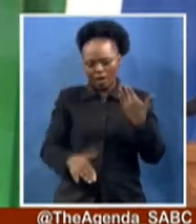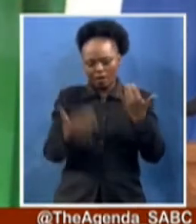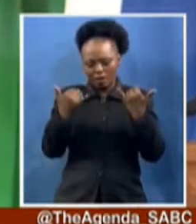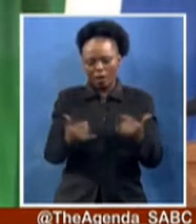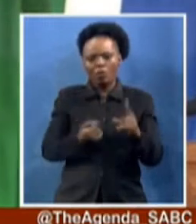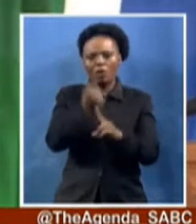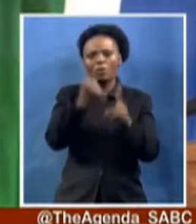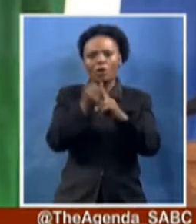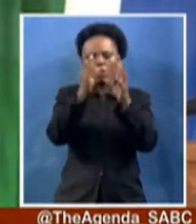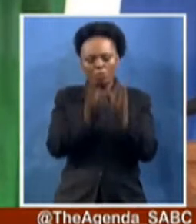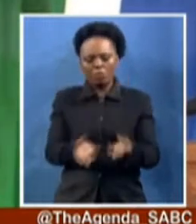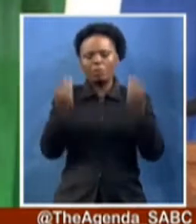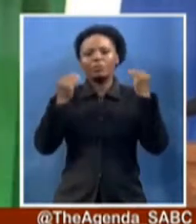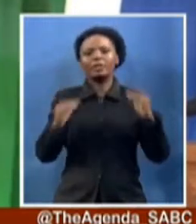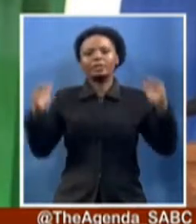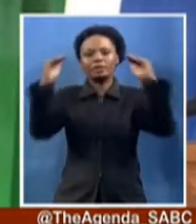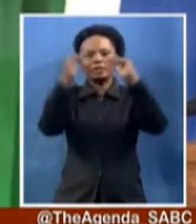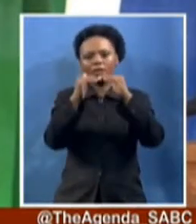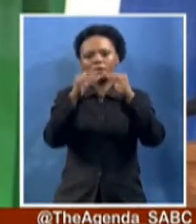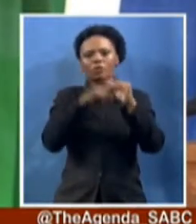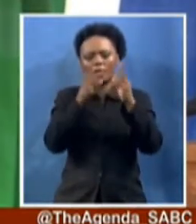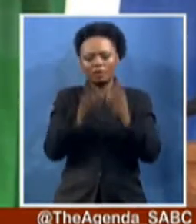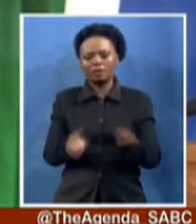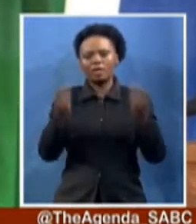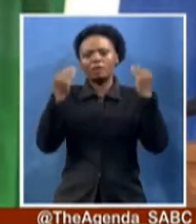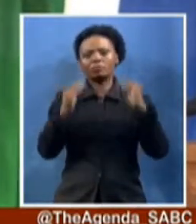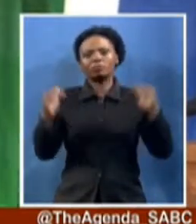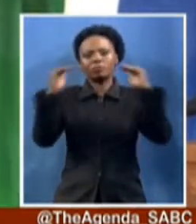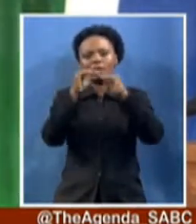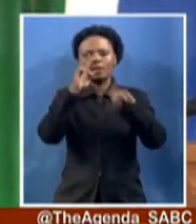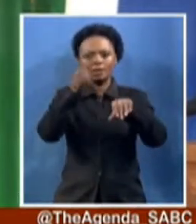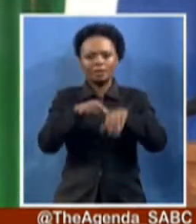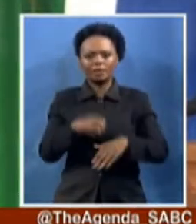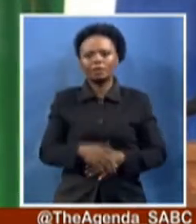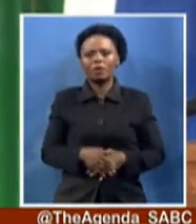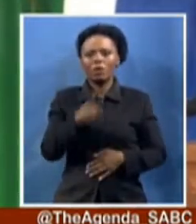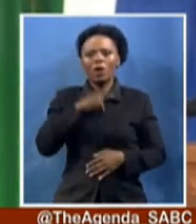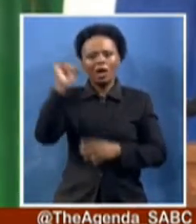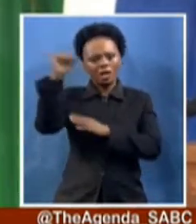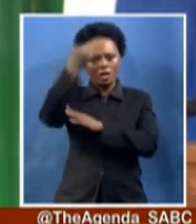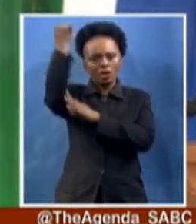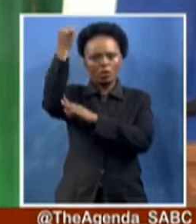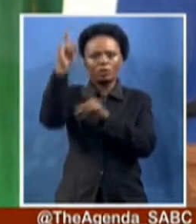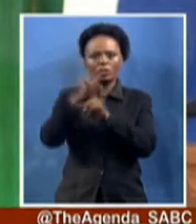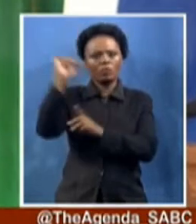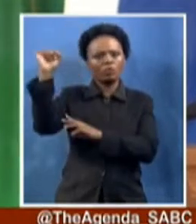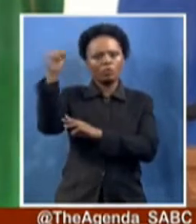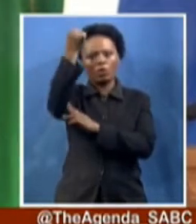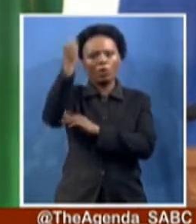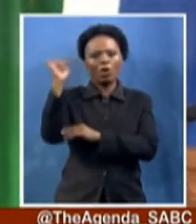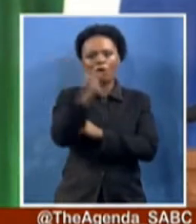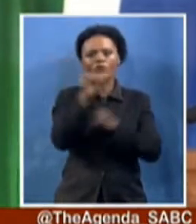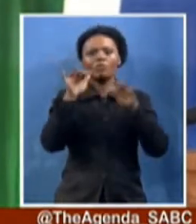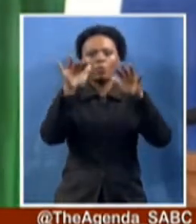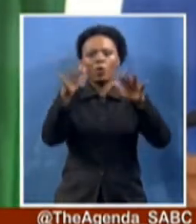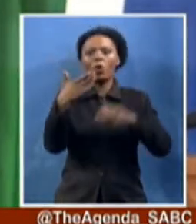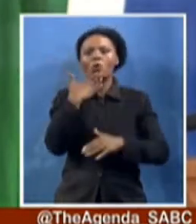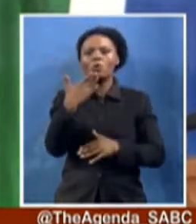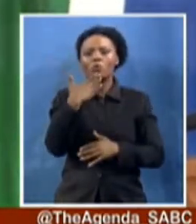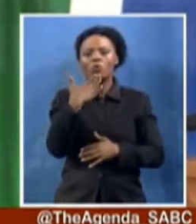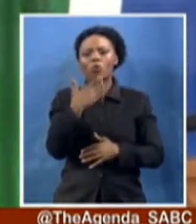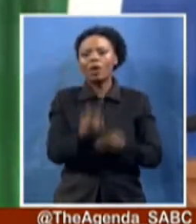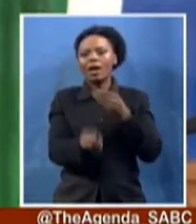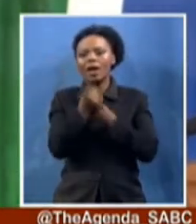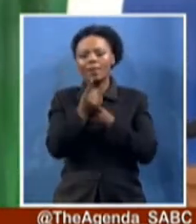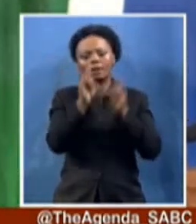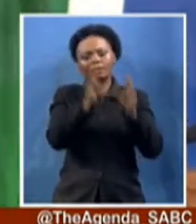prevails. In remembrance of heroines and heroes of our people who lost their lives in the fight for freedom and democracy